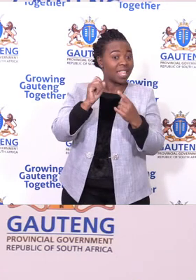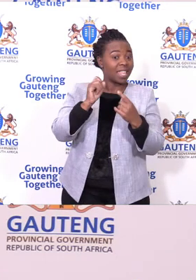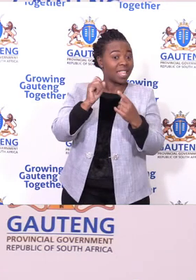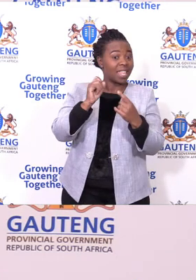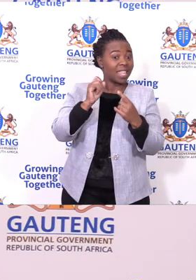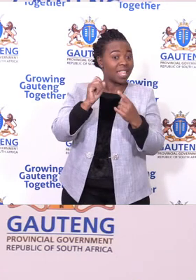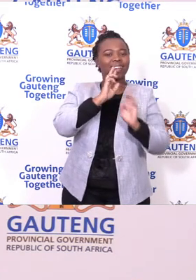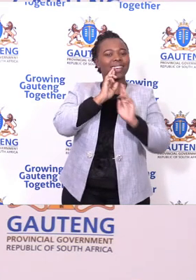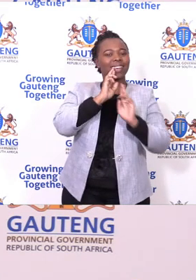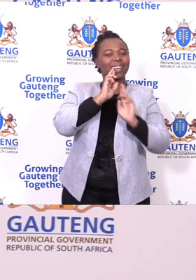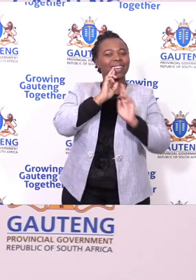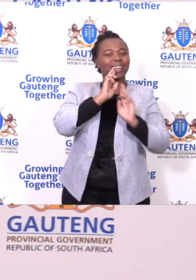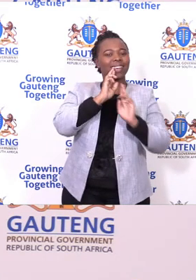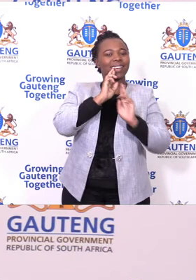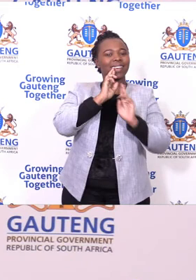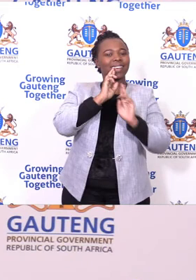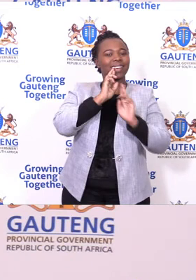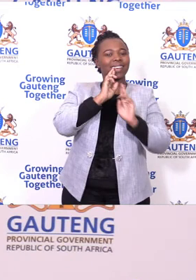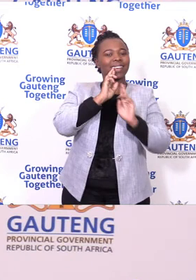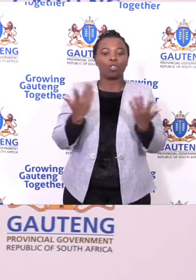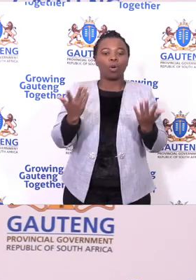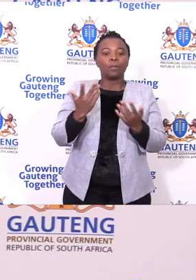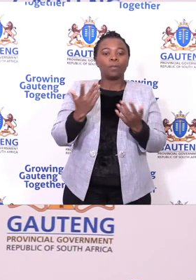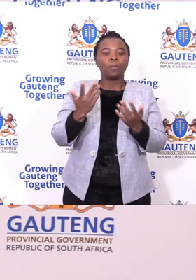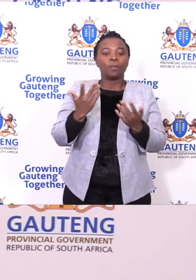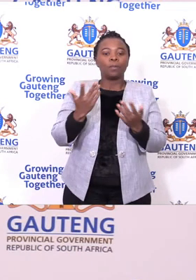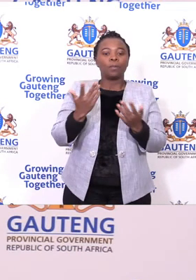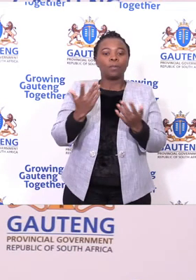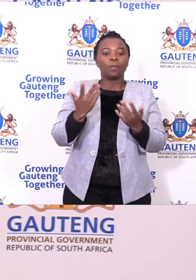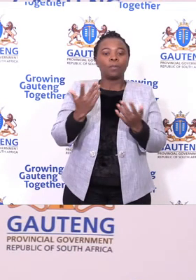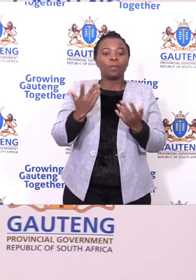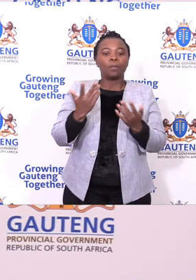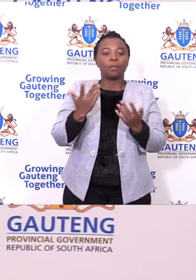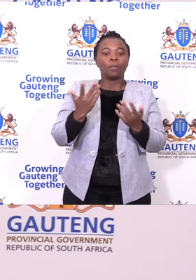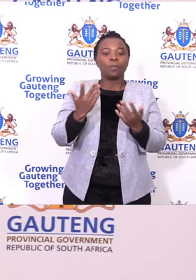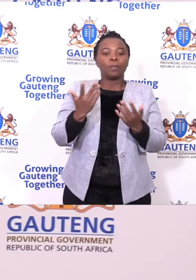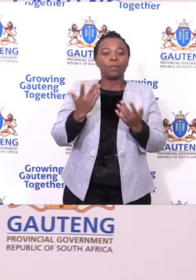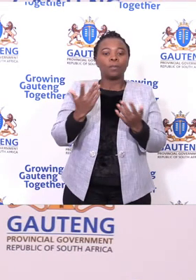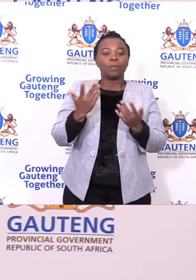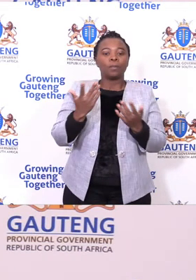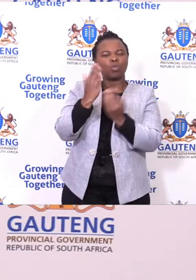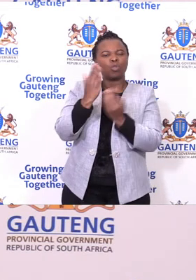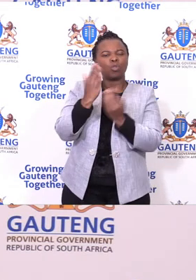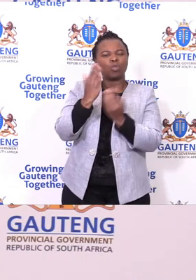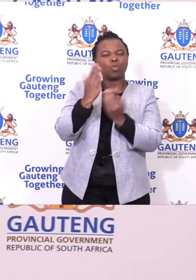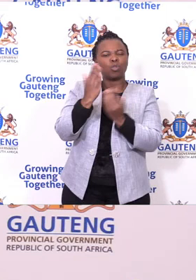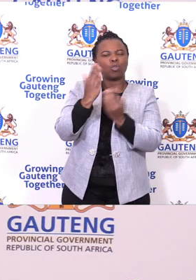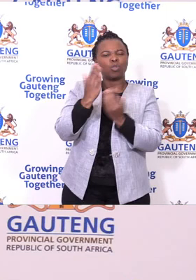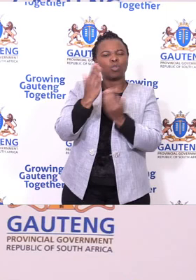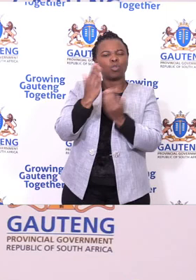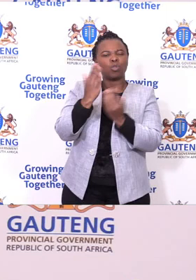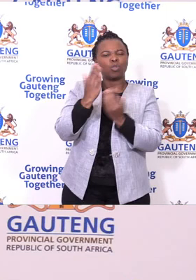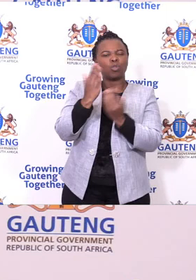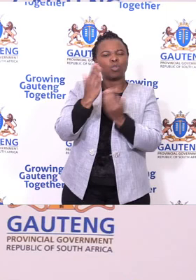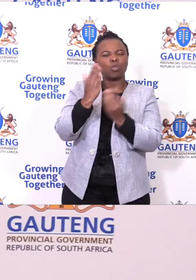other things. In terms of the PPEs within the schooling environment, they are sufficient, they're enough. We had delays when other